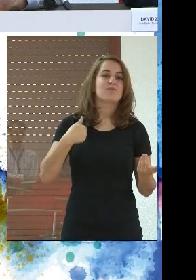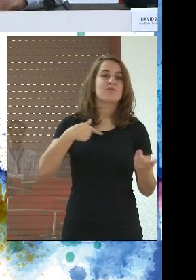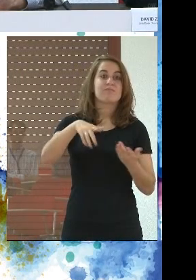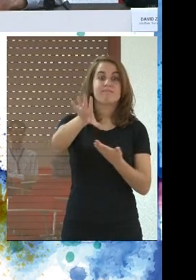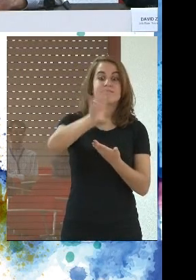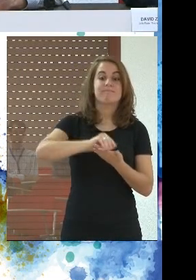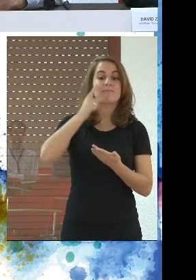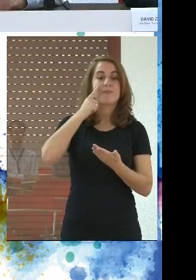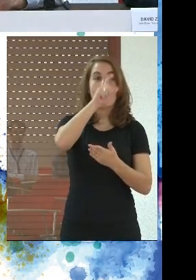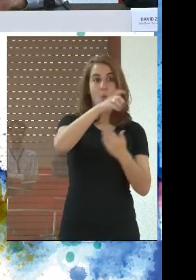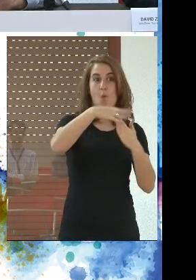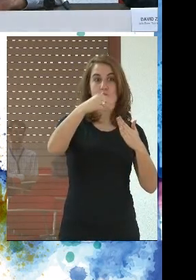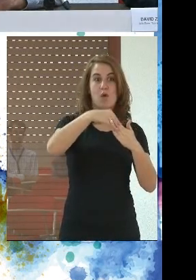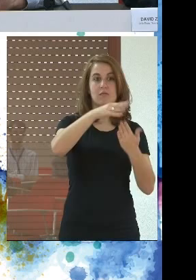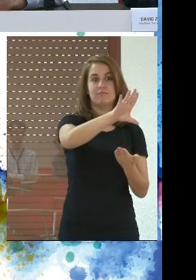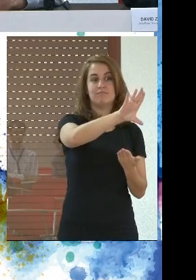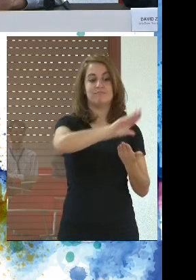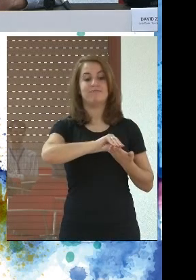operate. So that is to